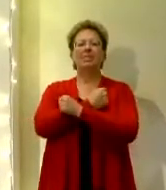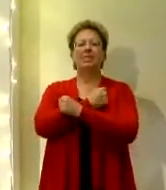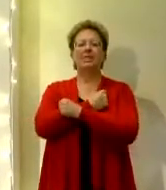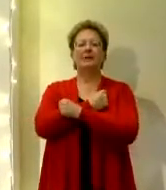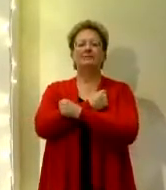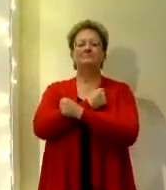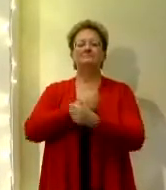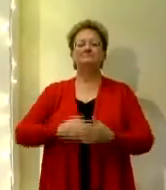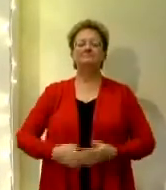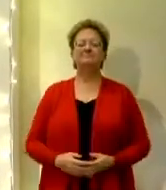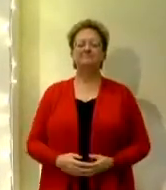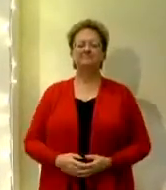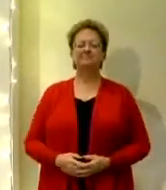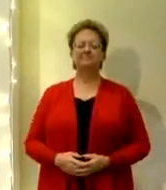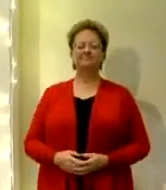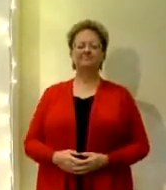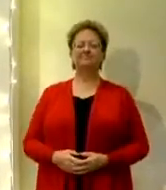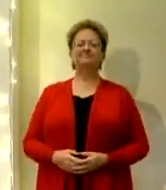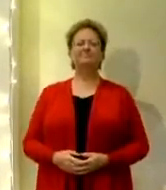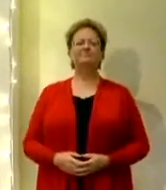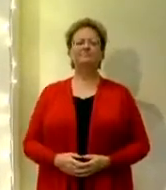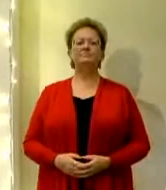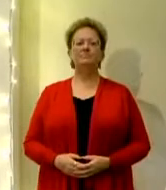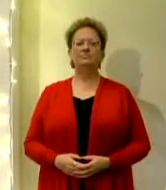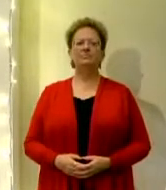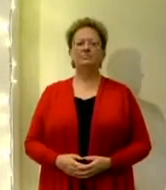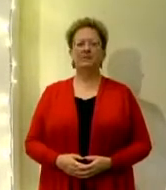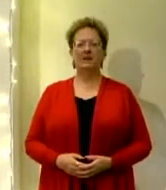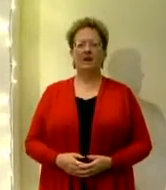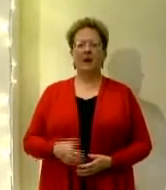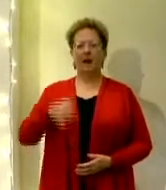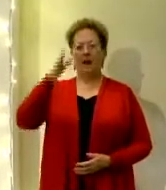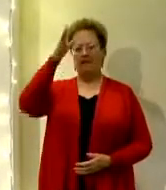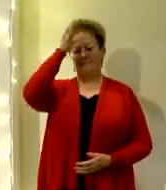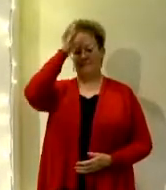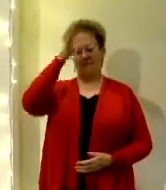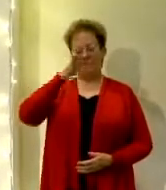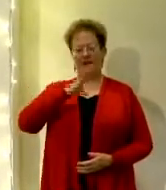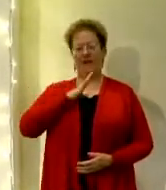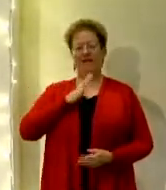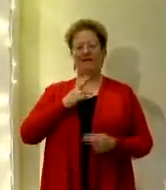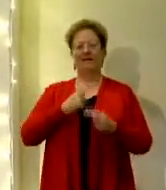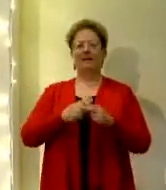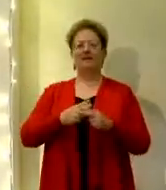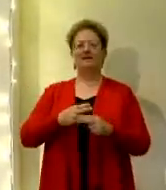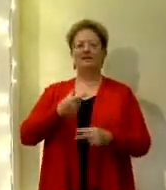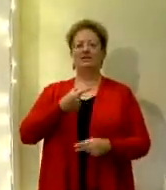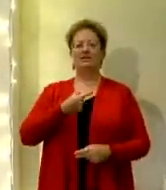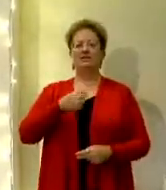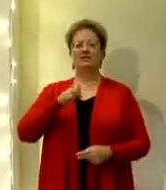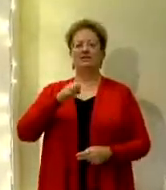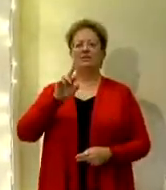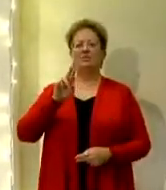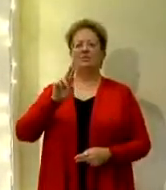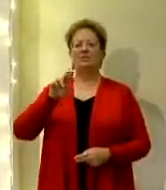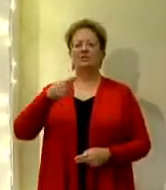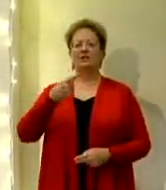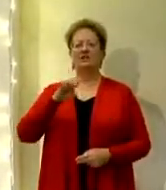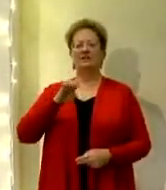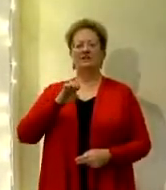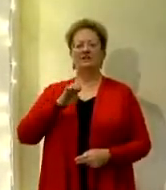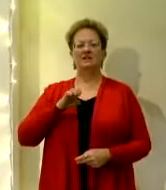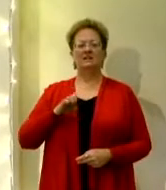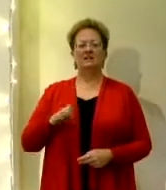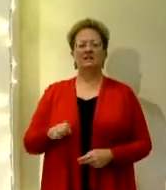George Perriman is one of the toughest guys I've ever met. He's one of those army tough kind of guys. Any